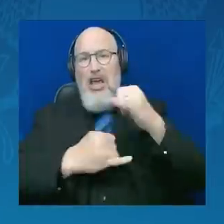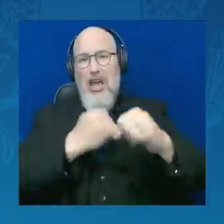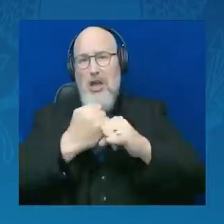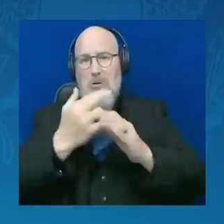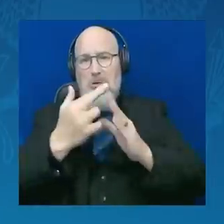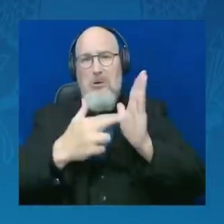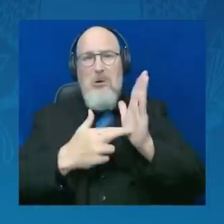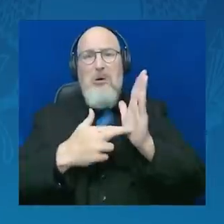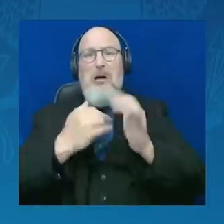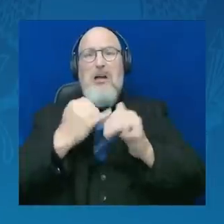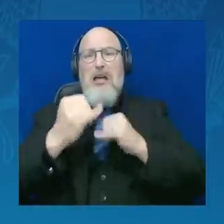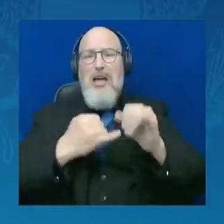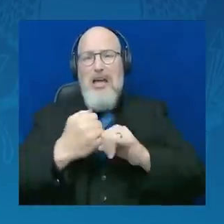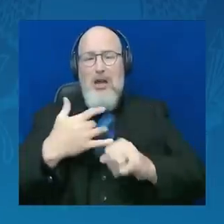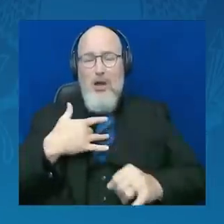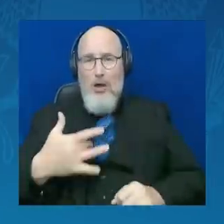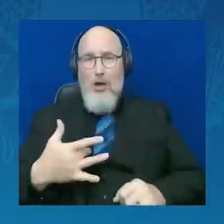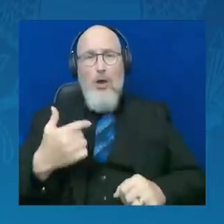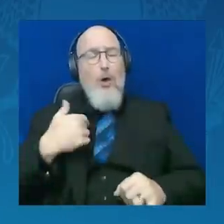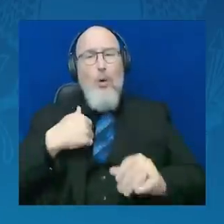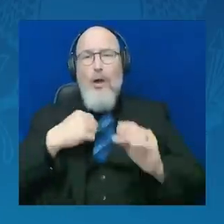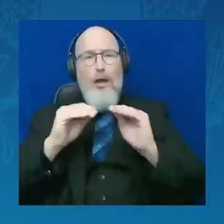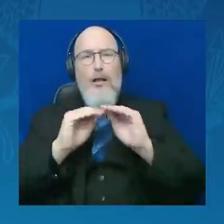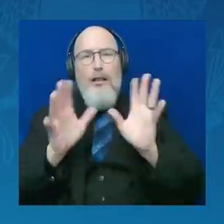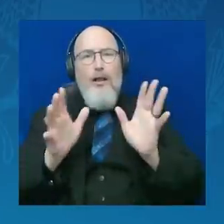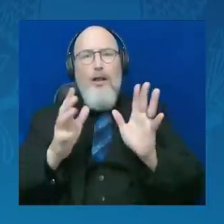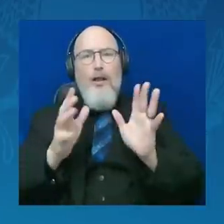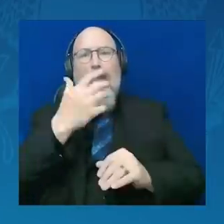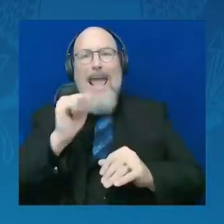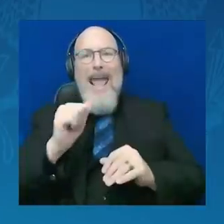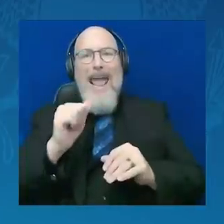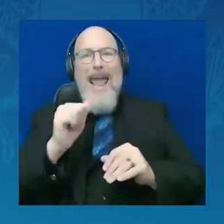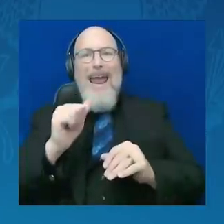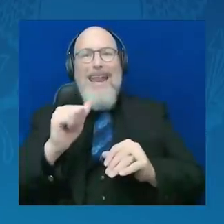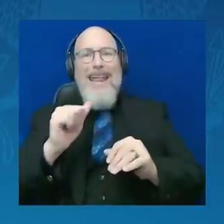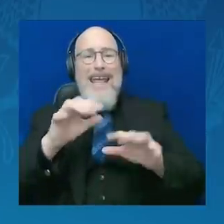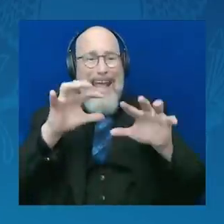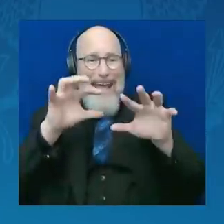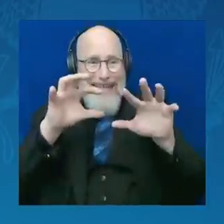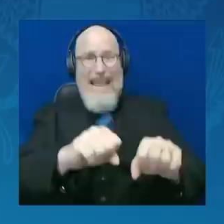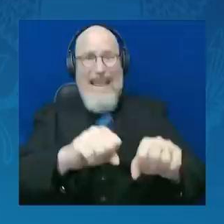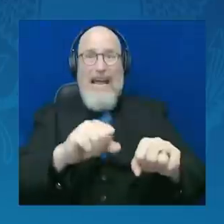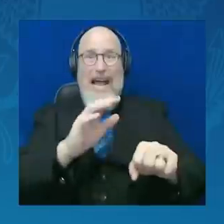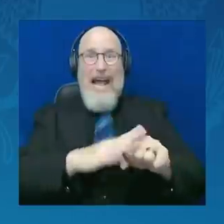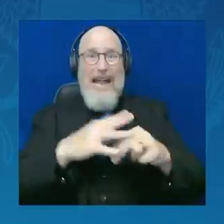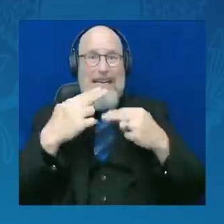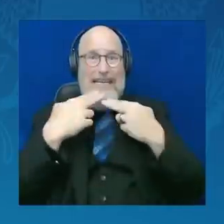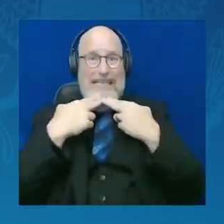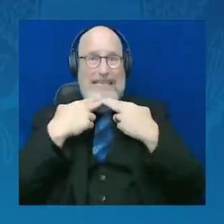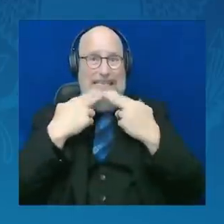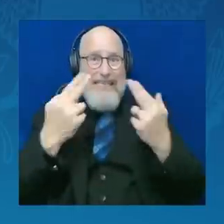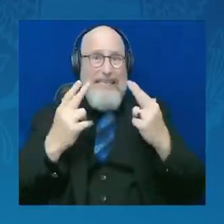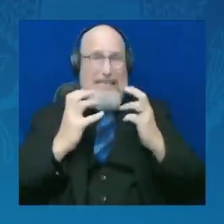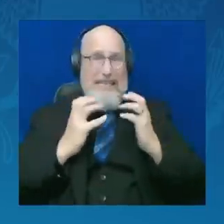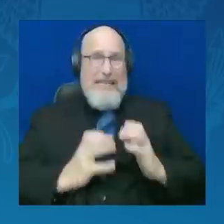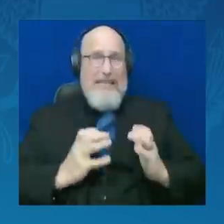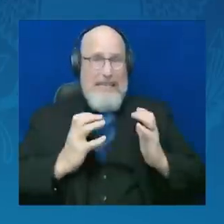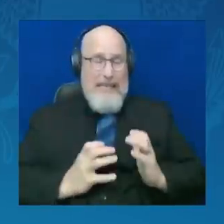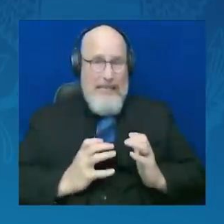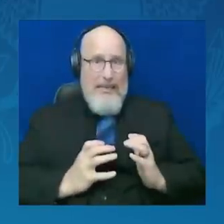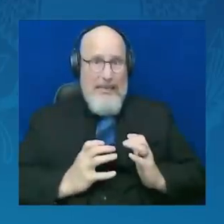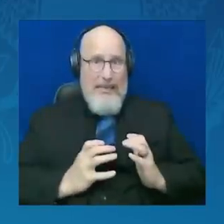attack on innocent civilians is a violation. The UN has set up a